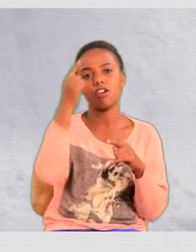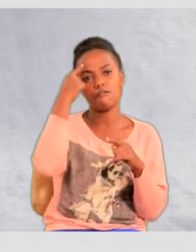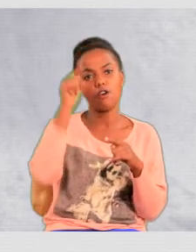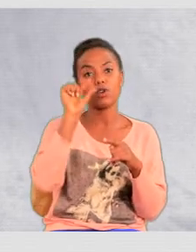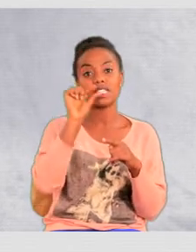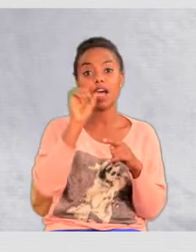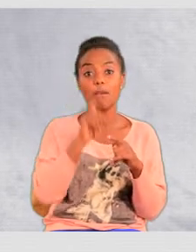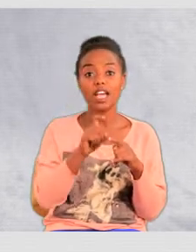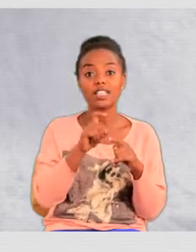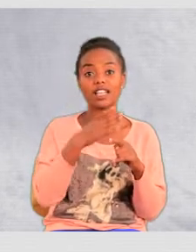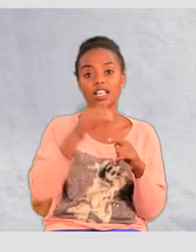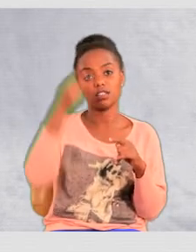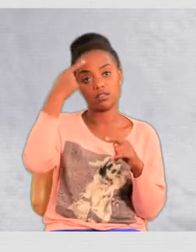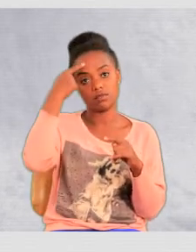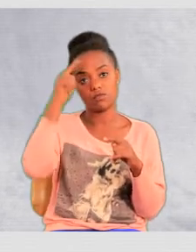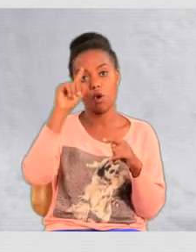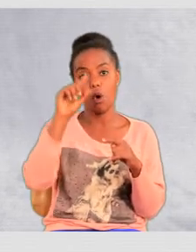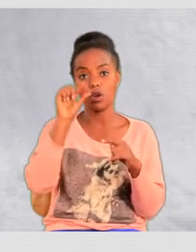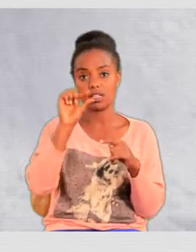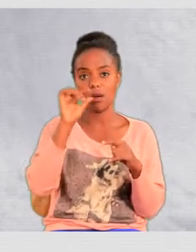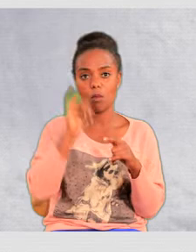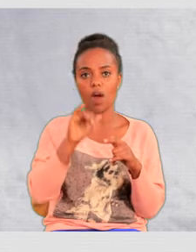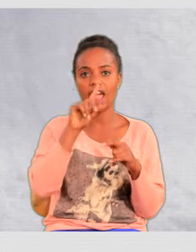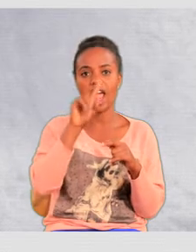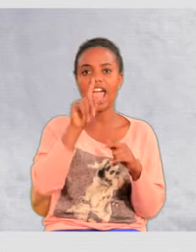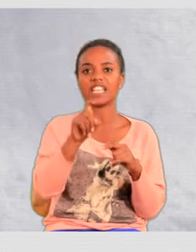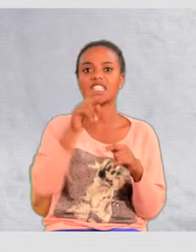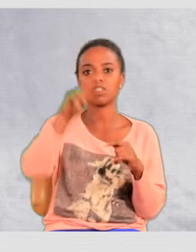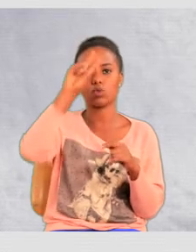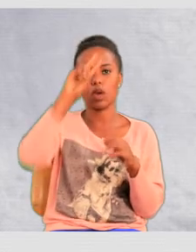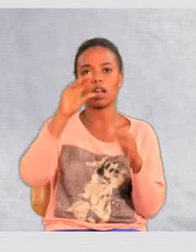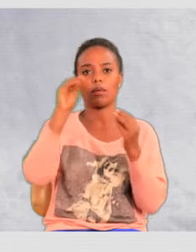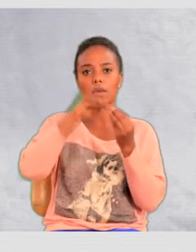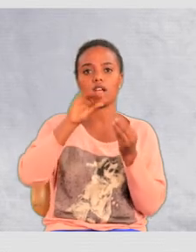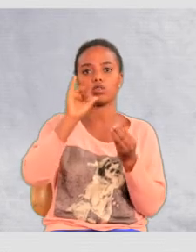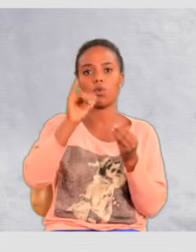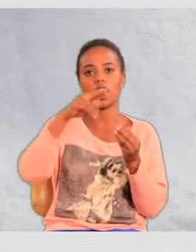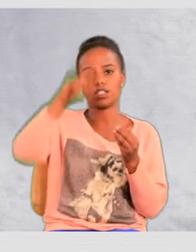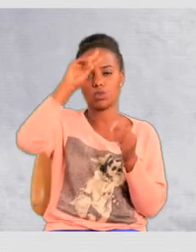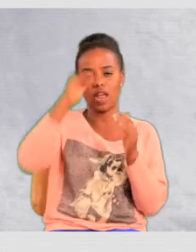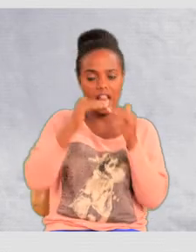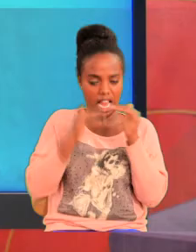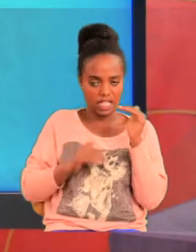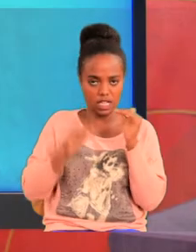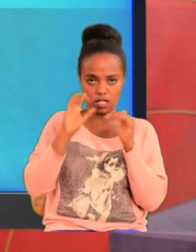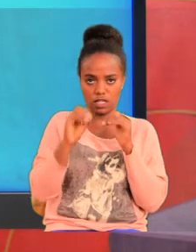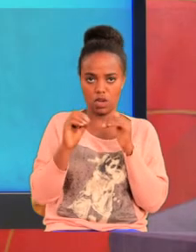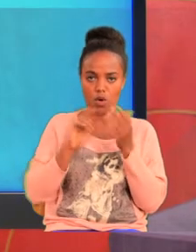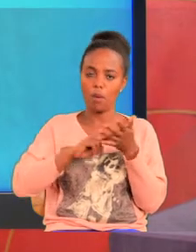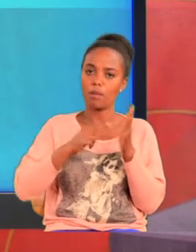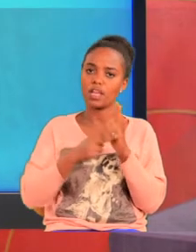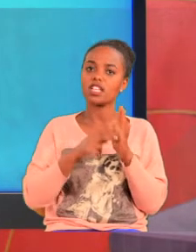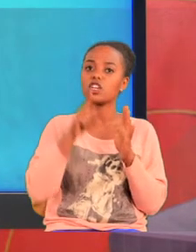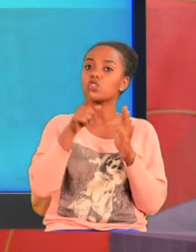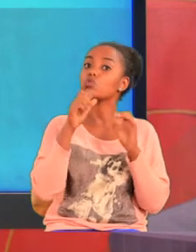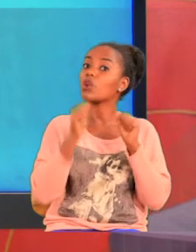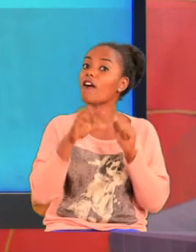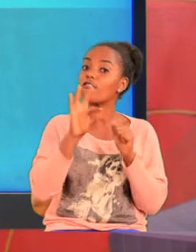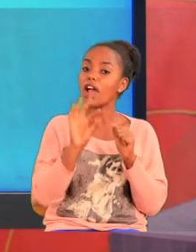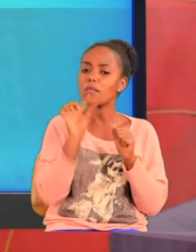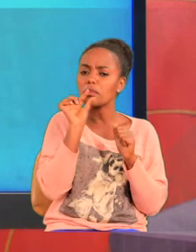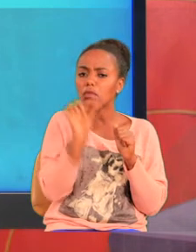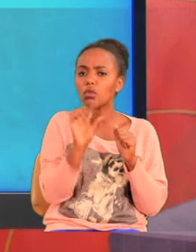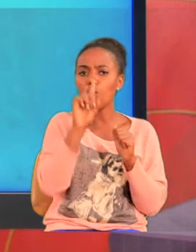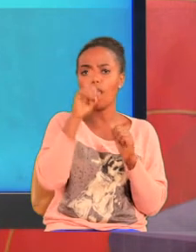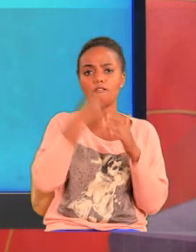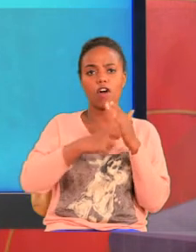some y, x squared plus y squared less than 0. It means that you can find at least one